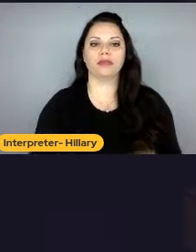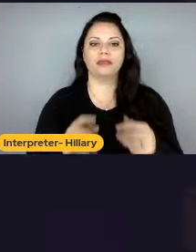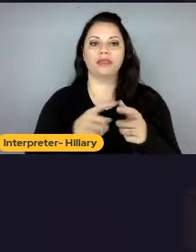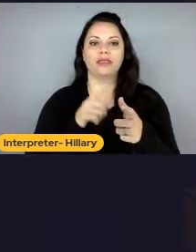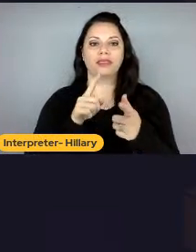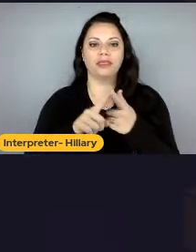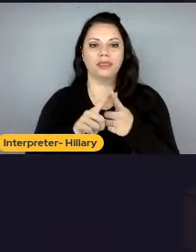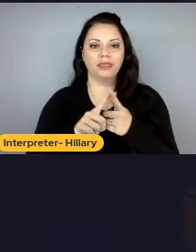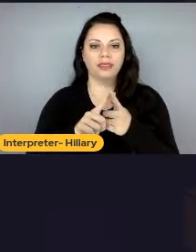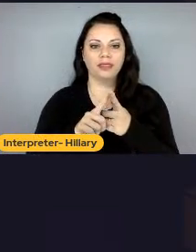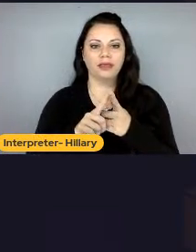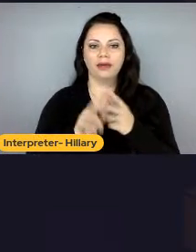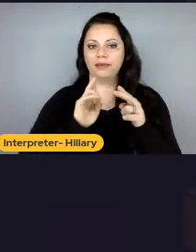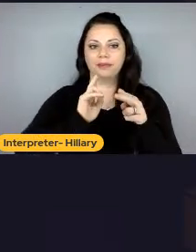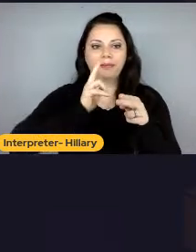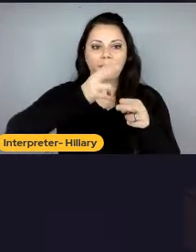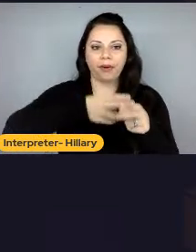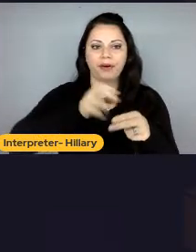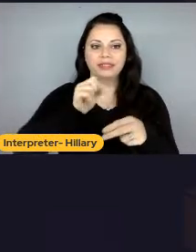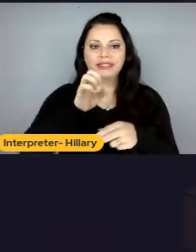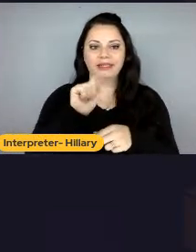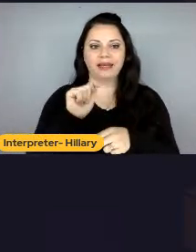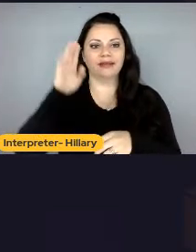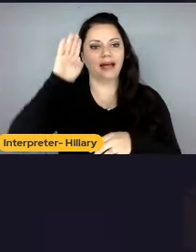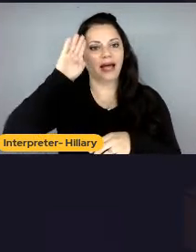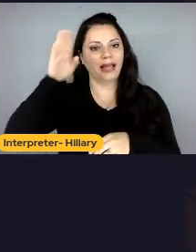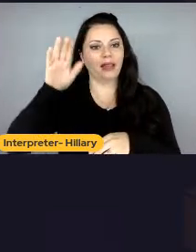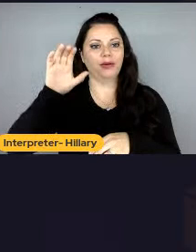to call this hello CDK.